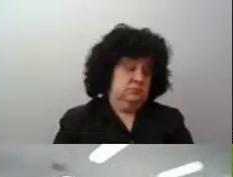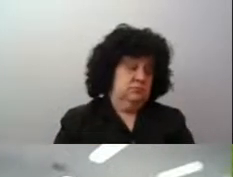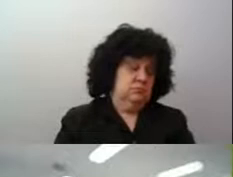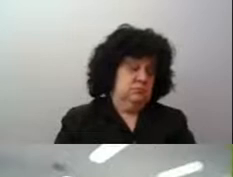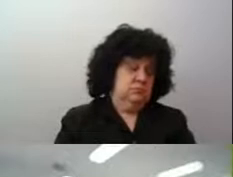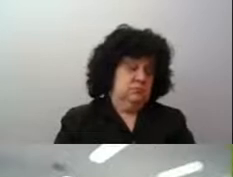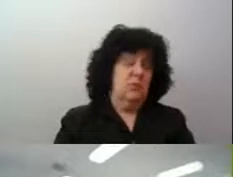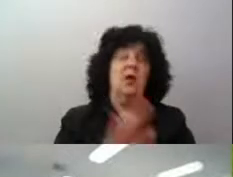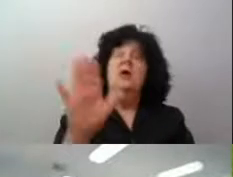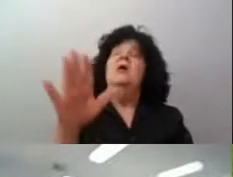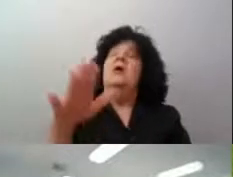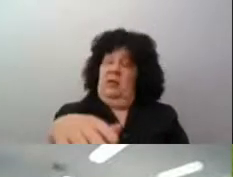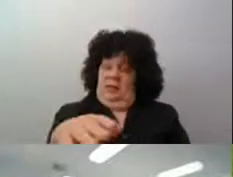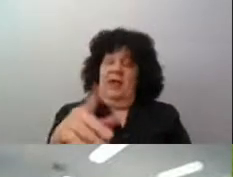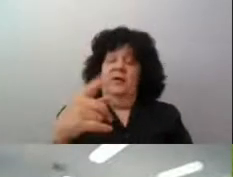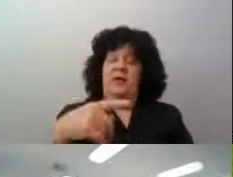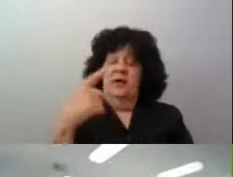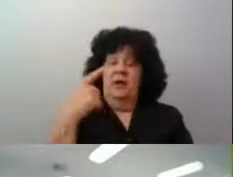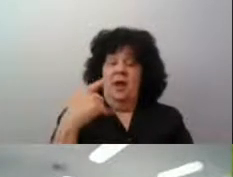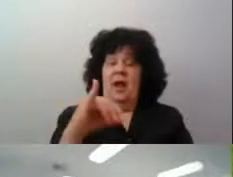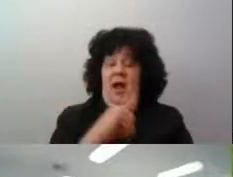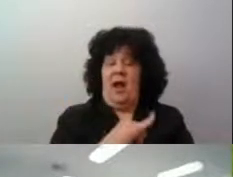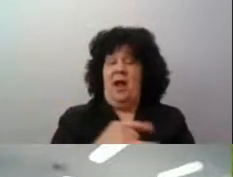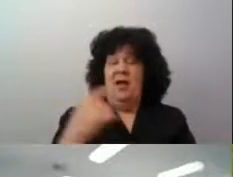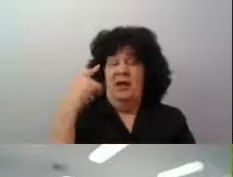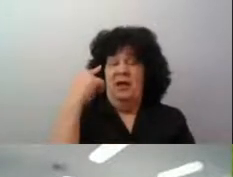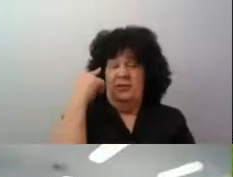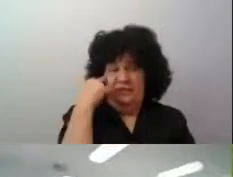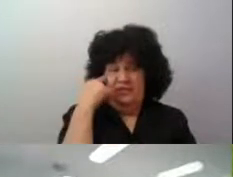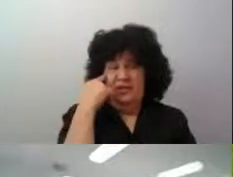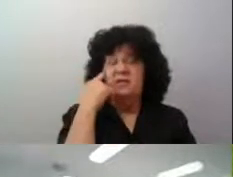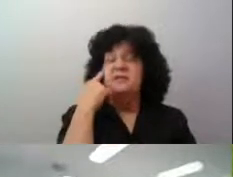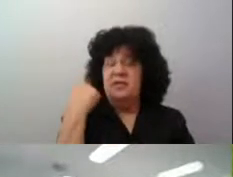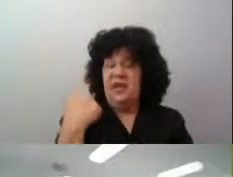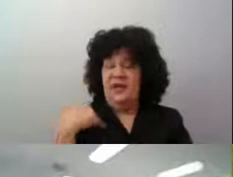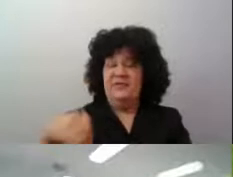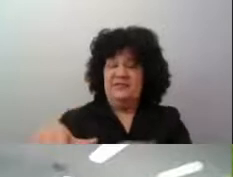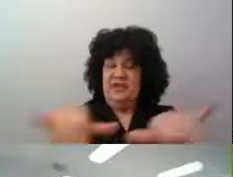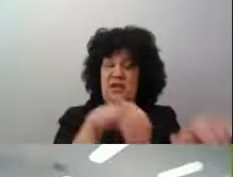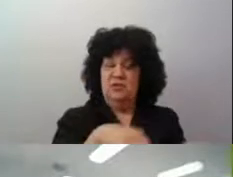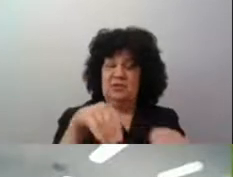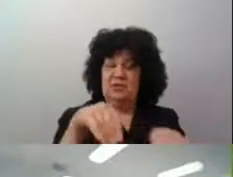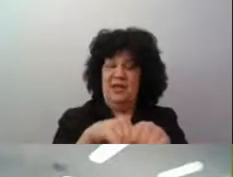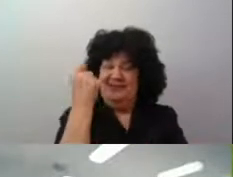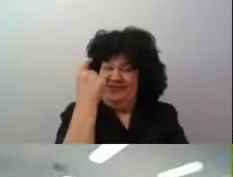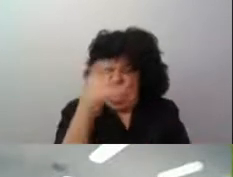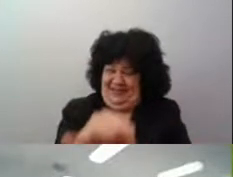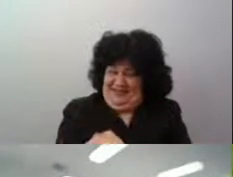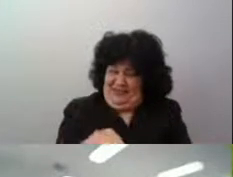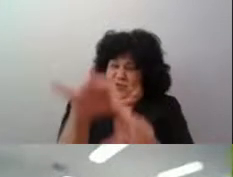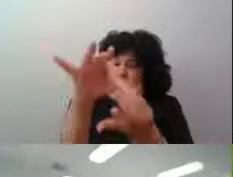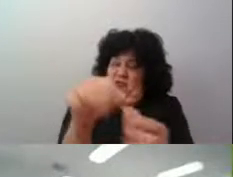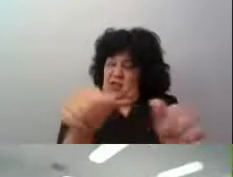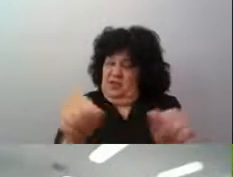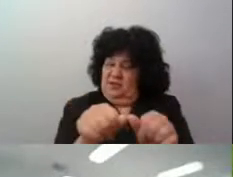So to me, I mean, just my I think there are standards only in certain areas. So it depends on if you're